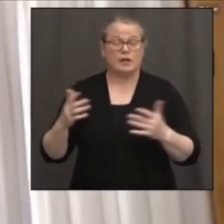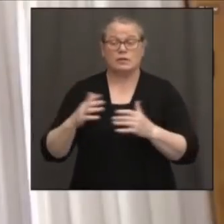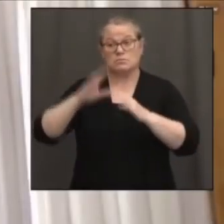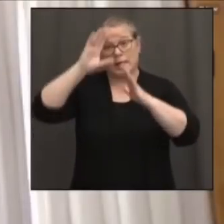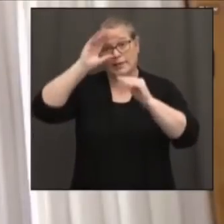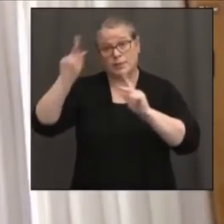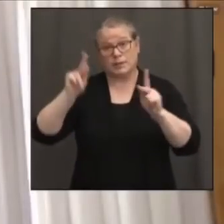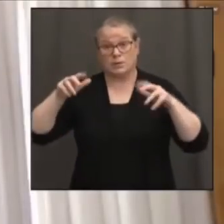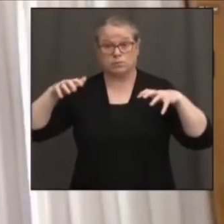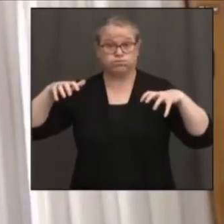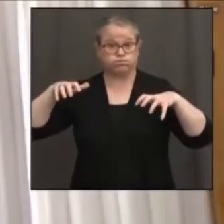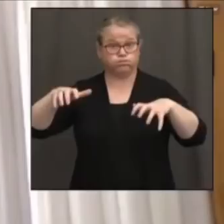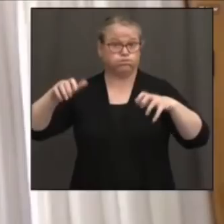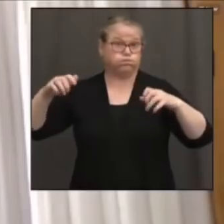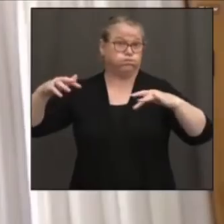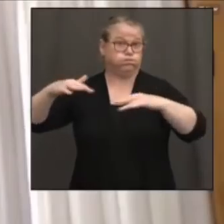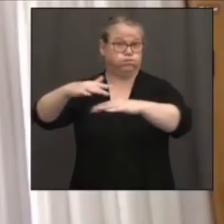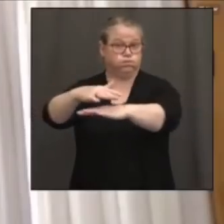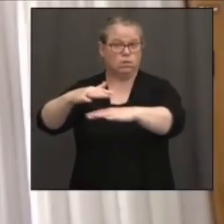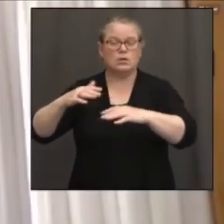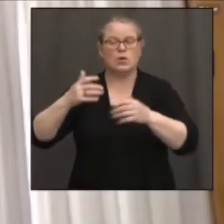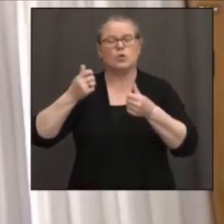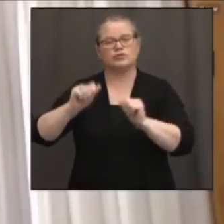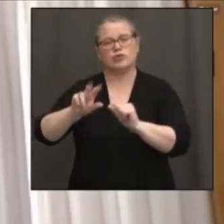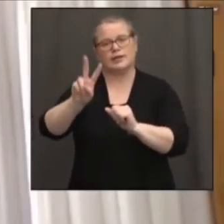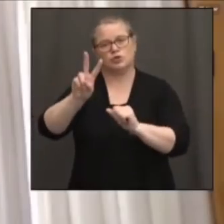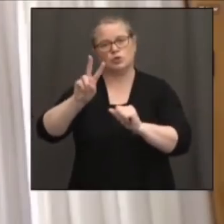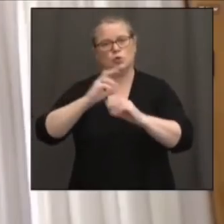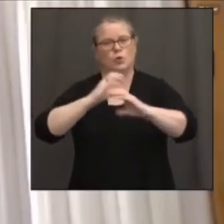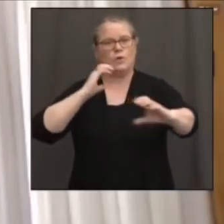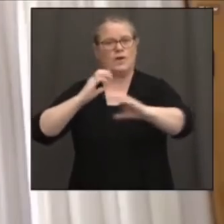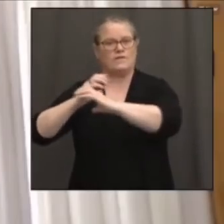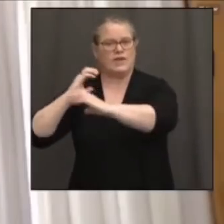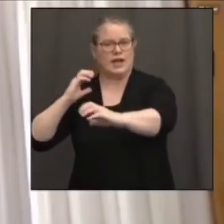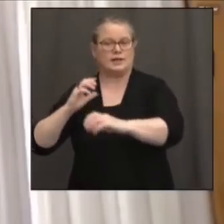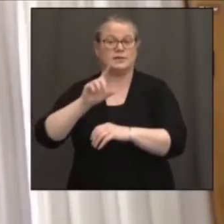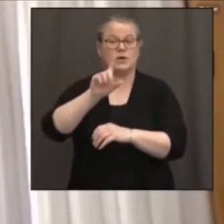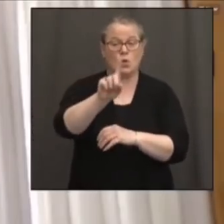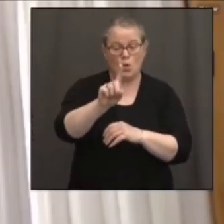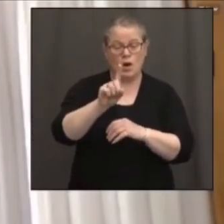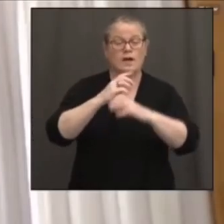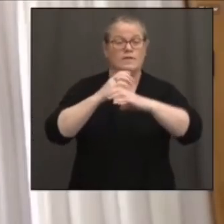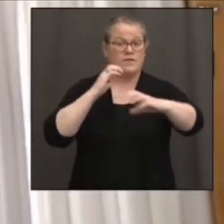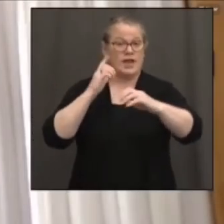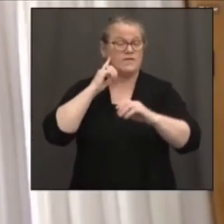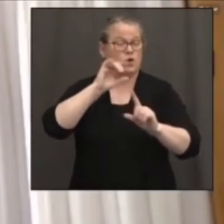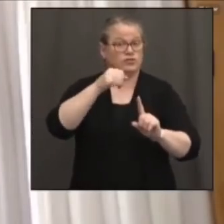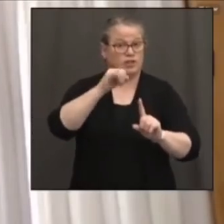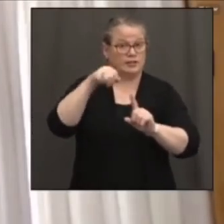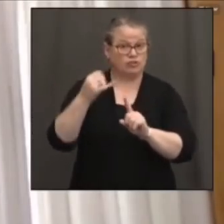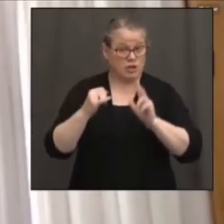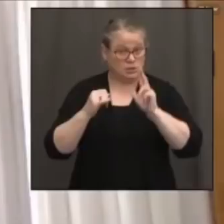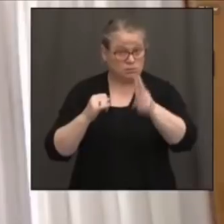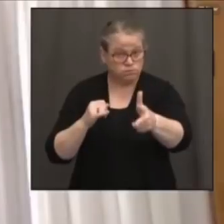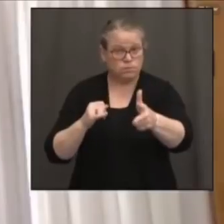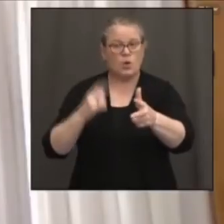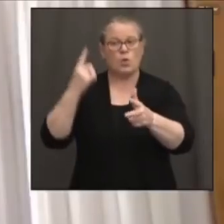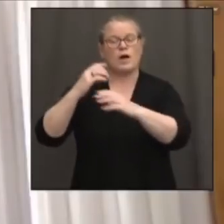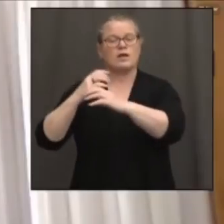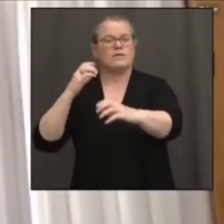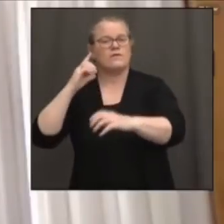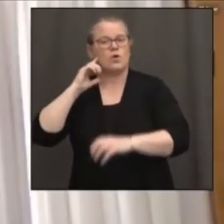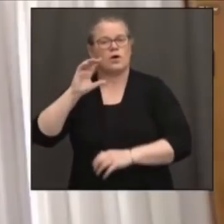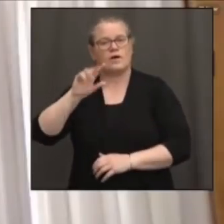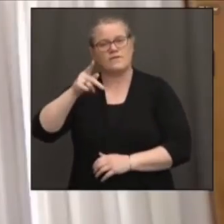traffic, we're trying to bring two vans, one that can provide Pfizer and Moderna, one that can provide Johnson & Johnson, so that people have options.